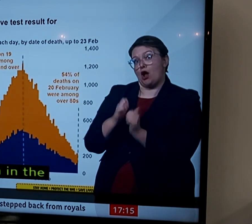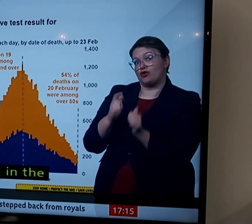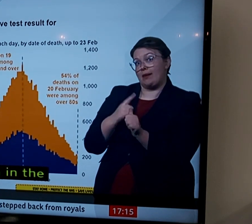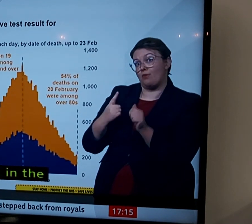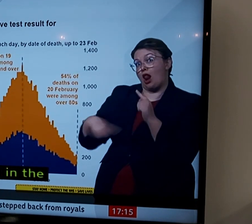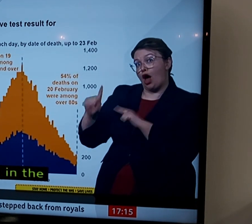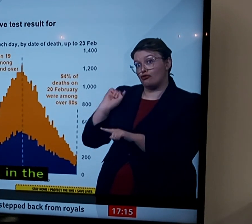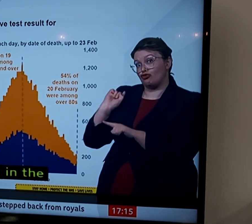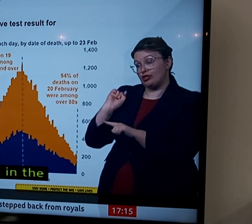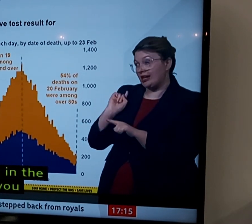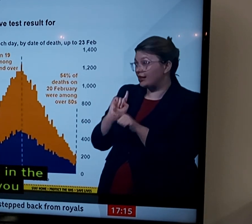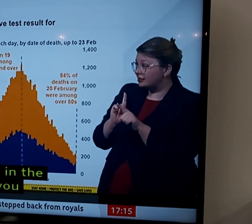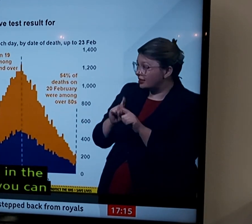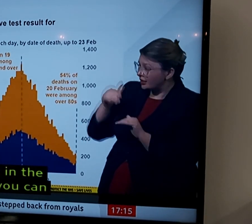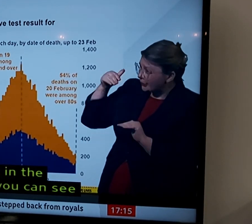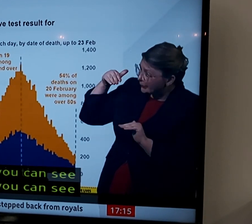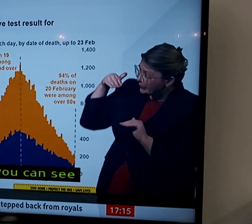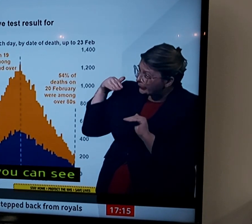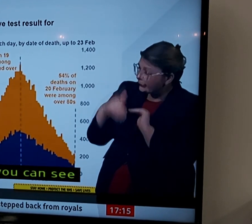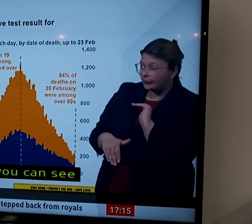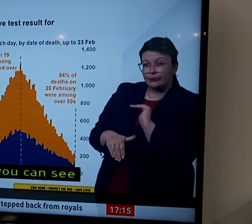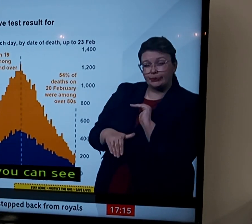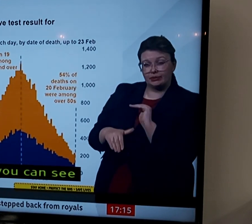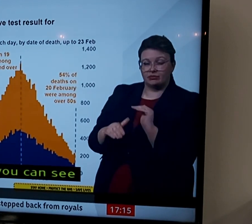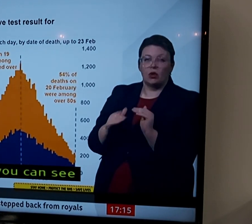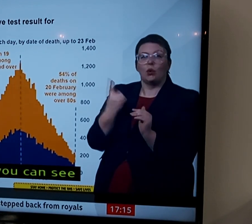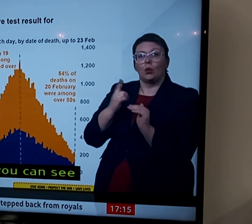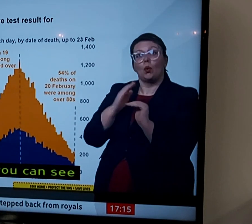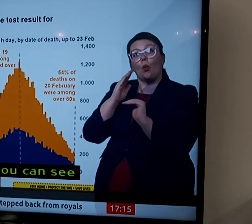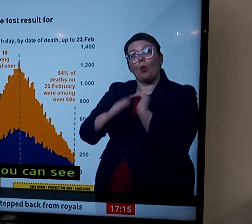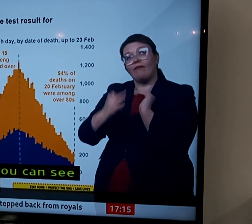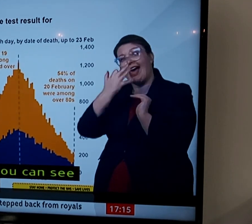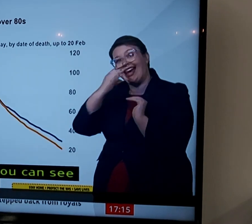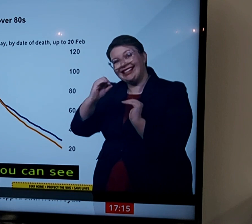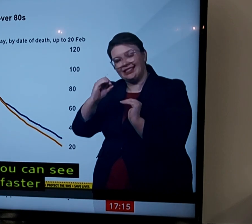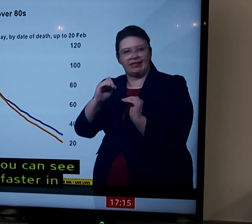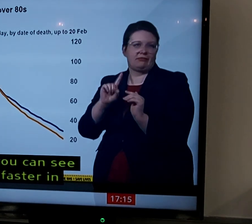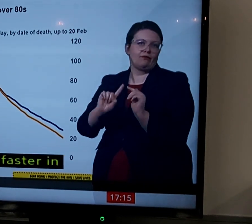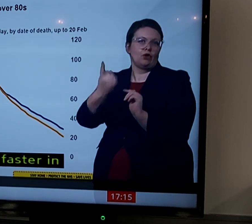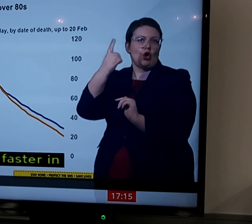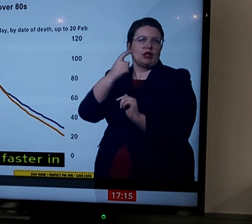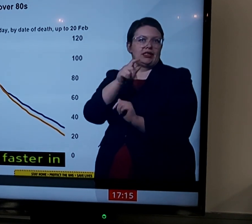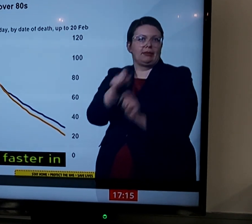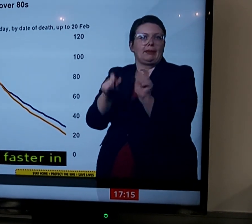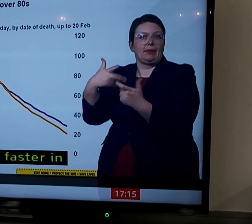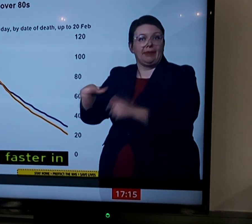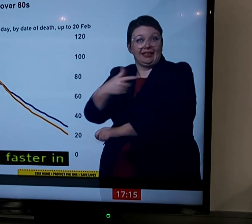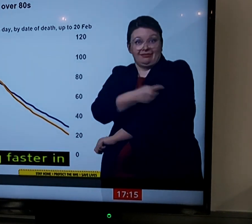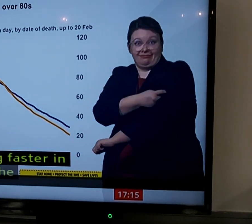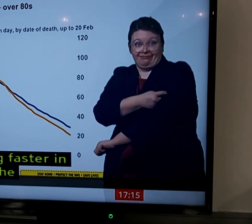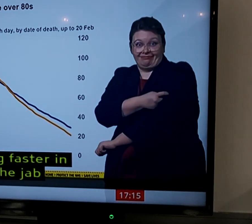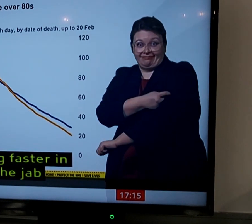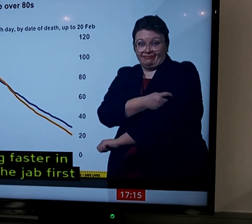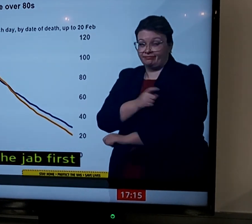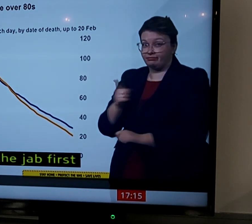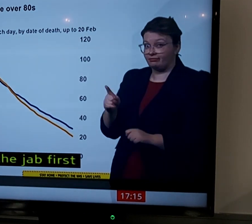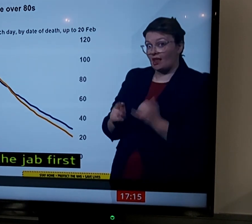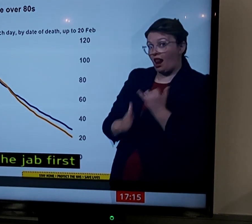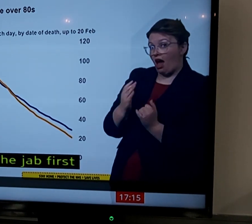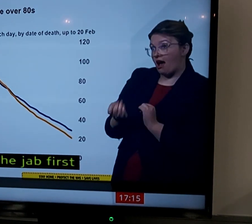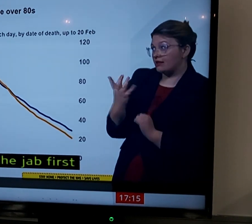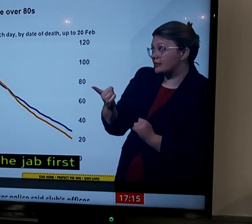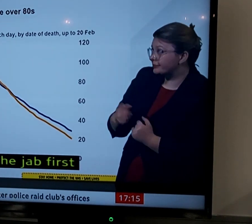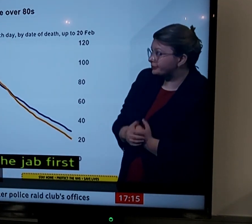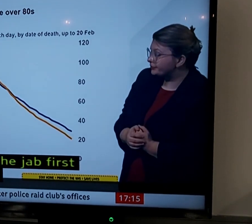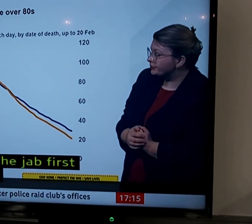who got the jab first, than in the under 80s. Final slide, please. Taken together, this